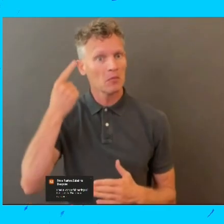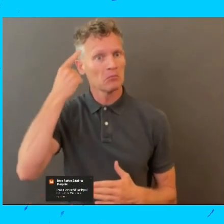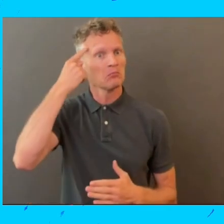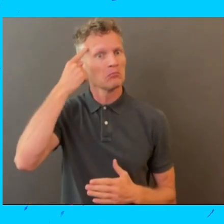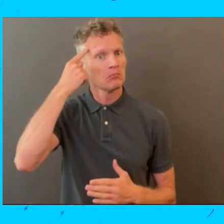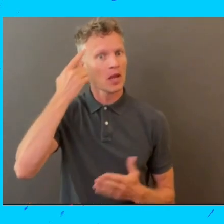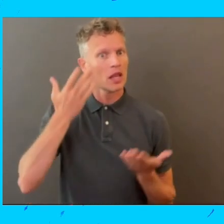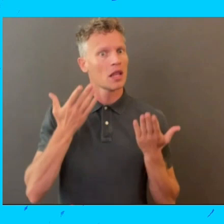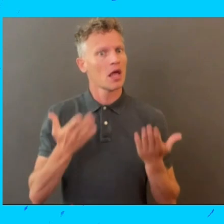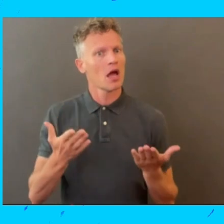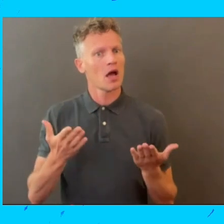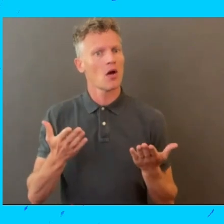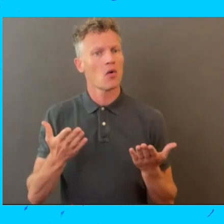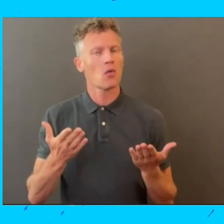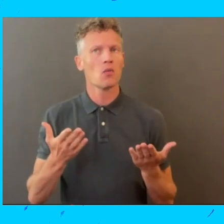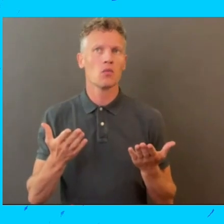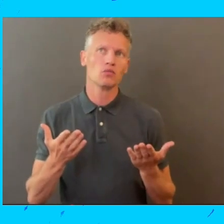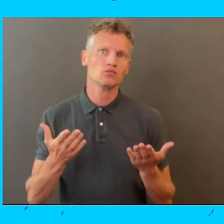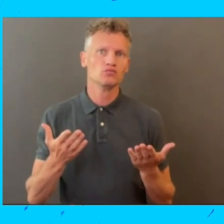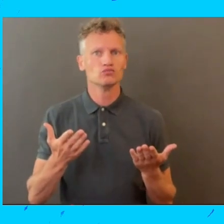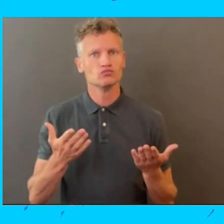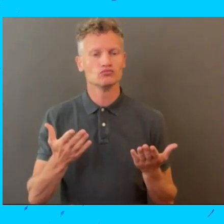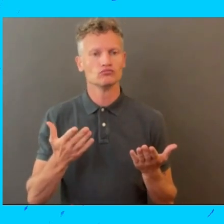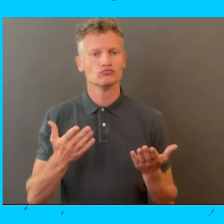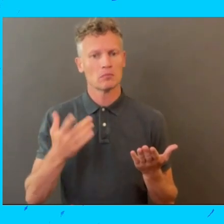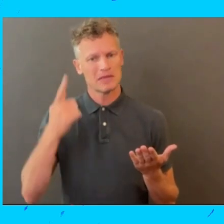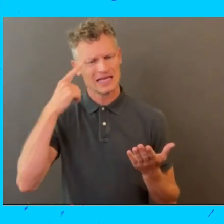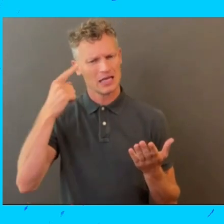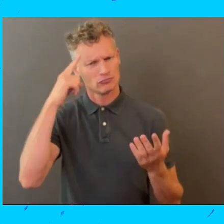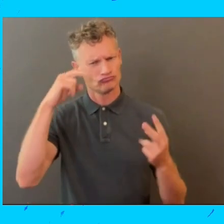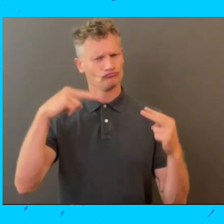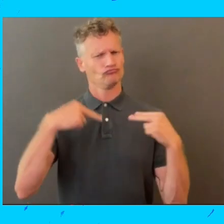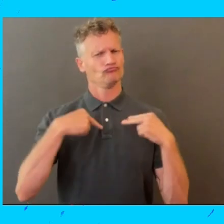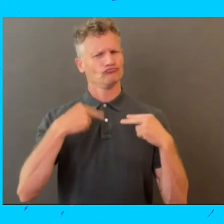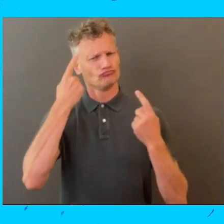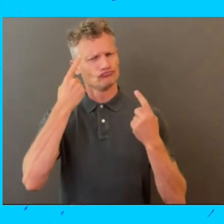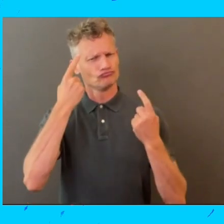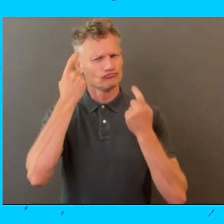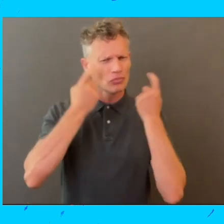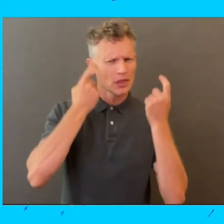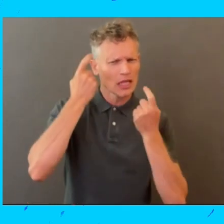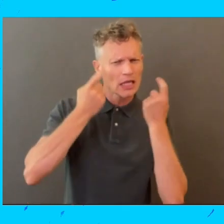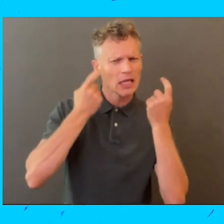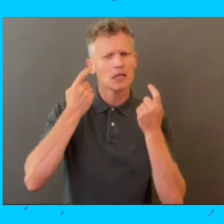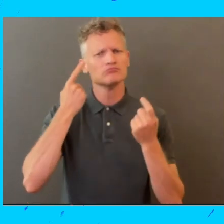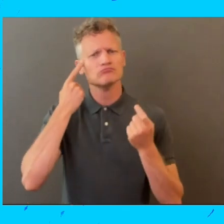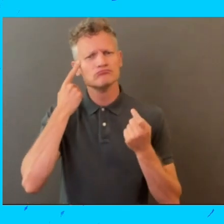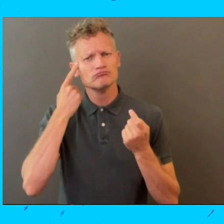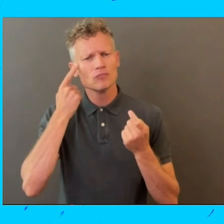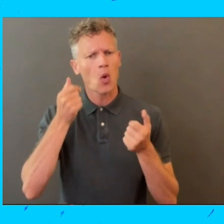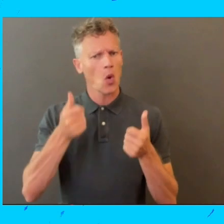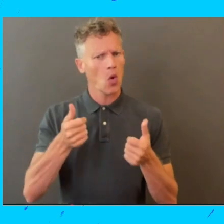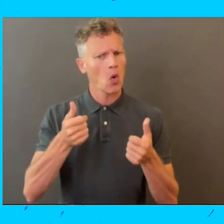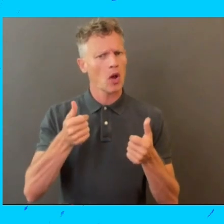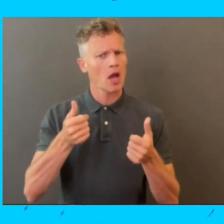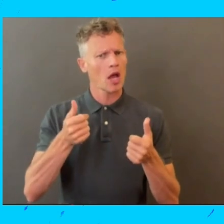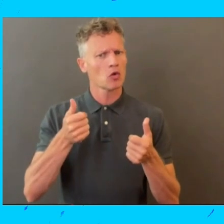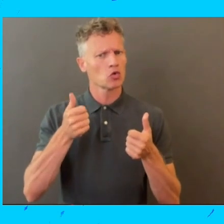like had a sense in my head, I was like, okay, it was good I didn't went through the